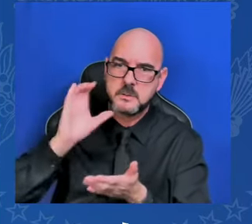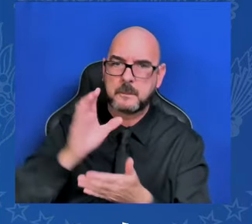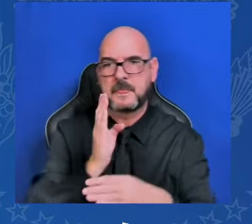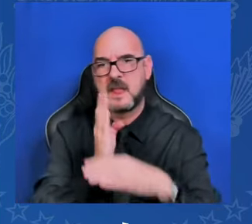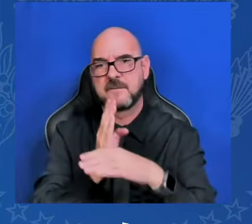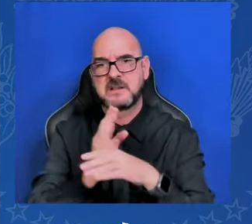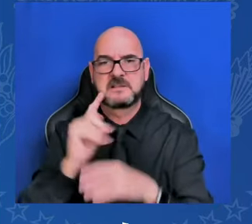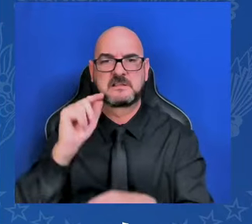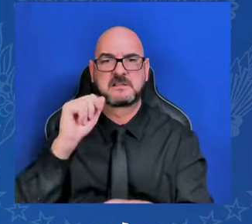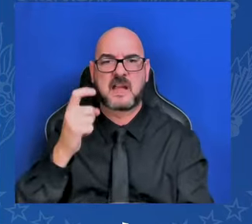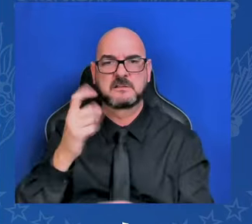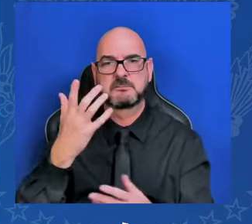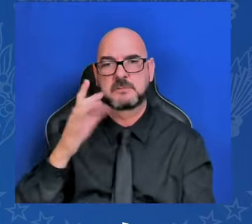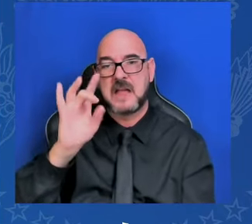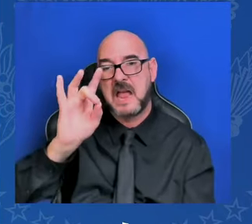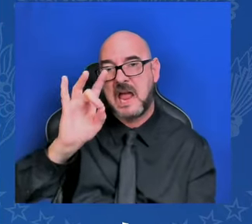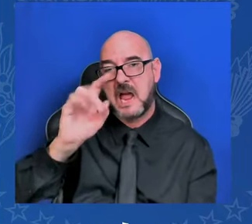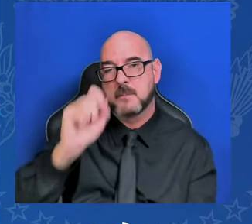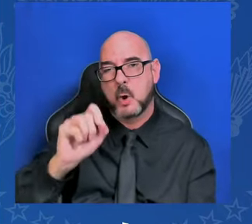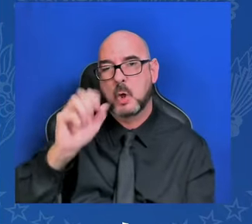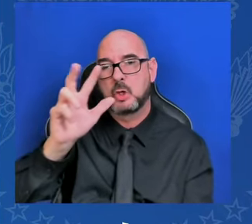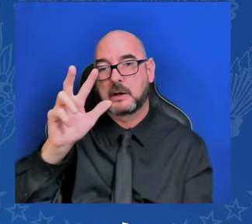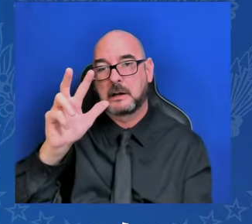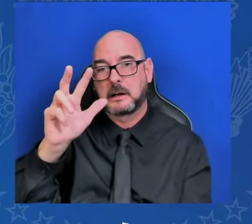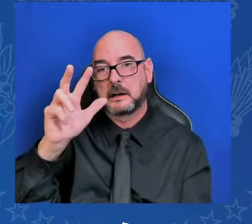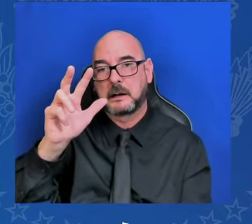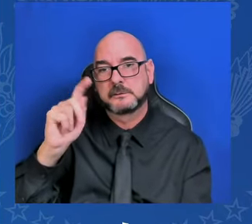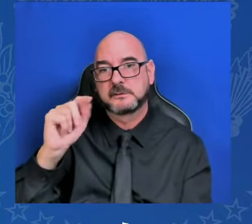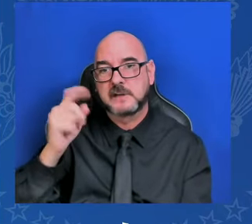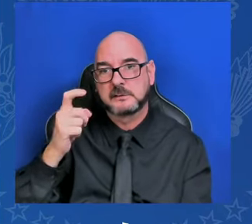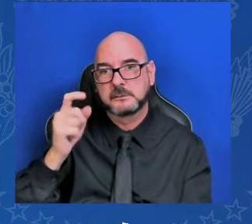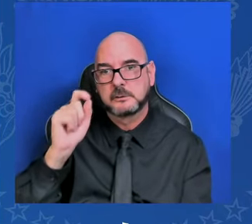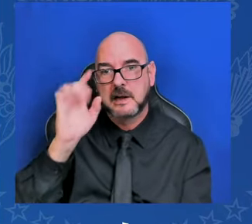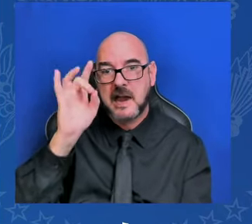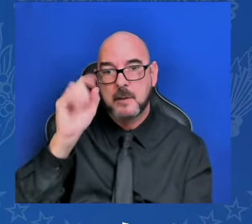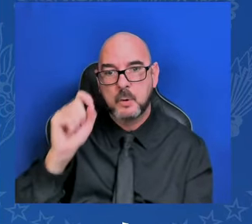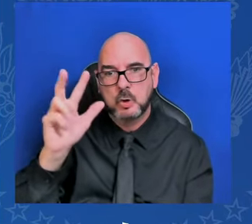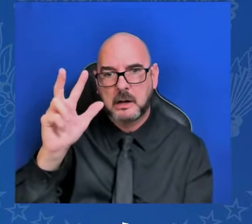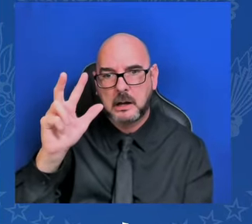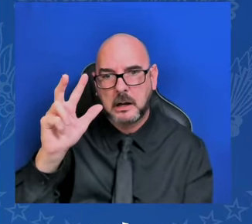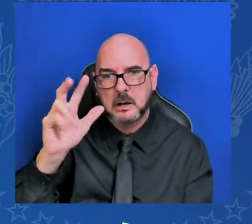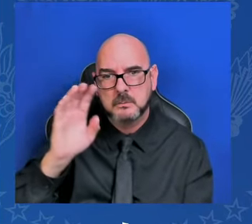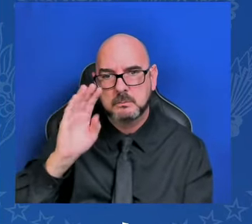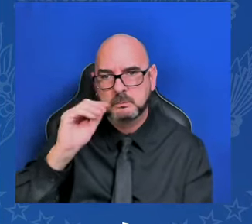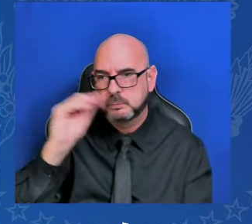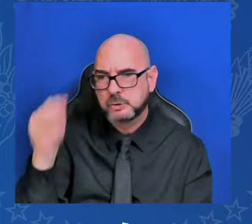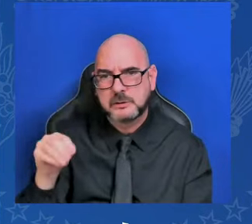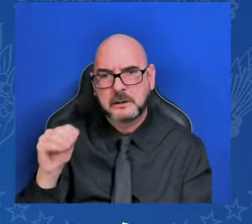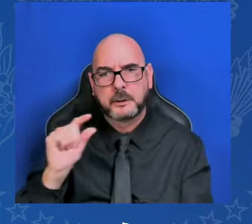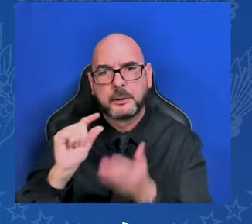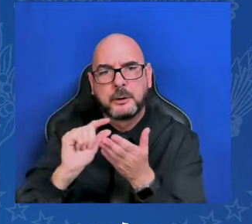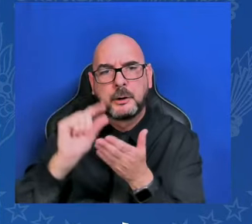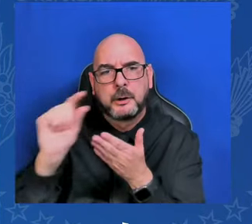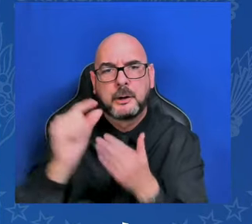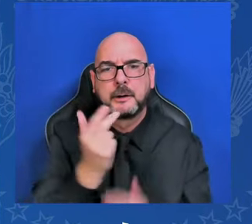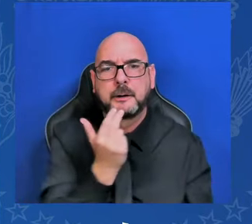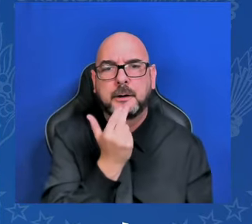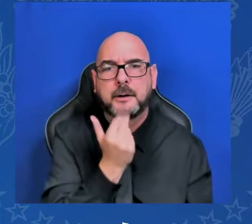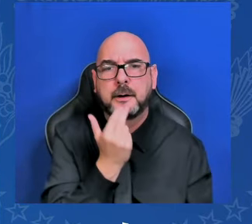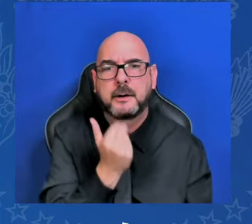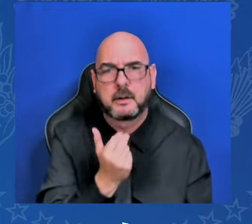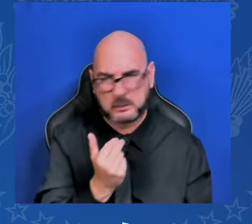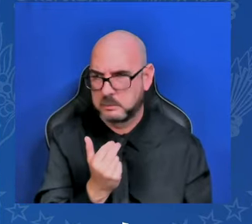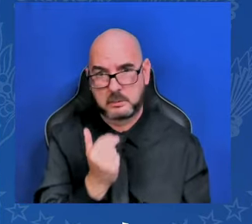8.3%. Billionaire, those thousand. 8.3%. That's less than a teacher or a firefighter. And I go down the